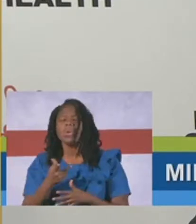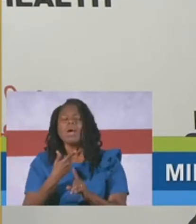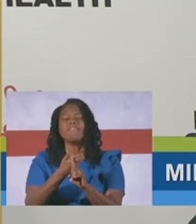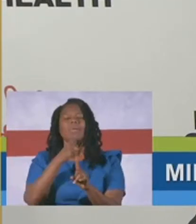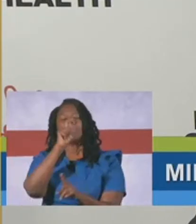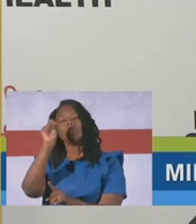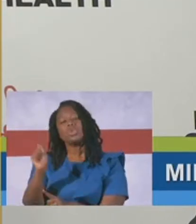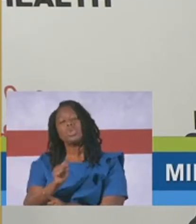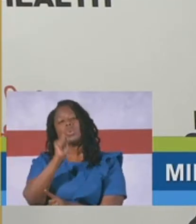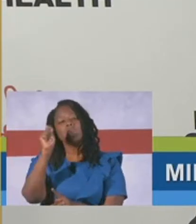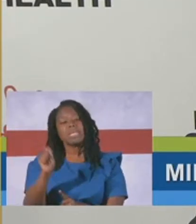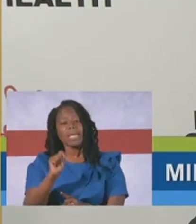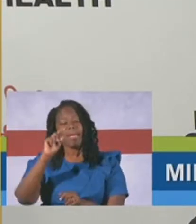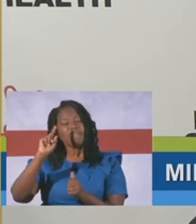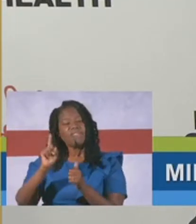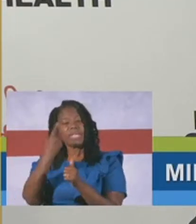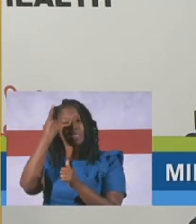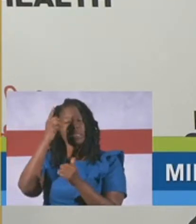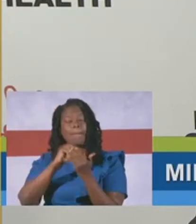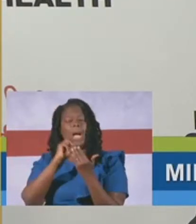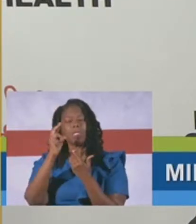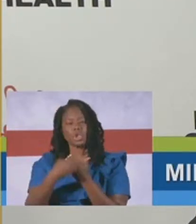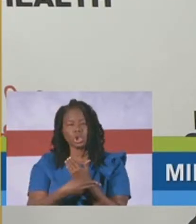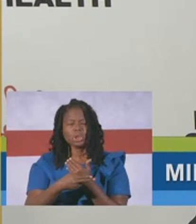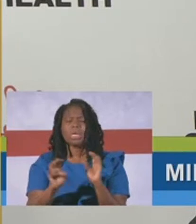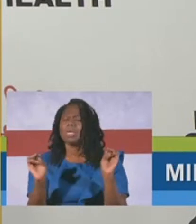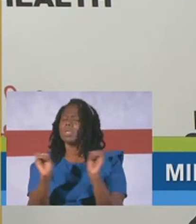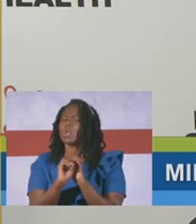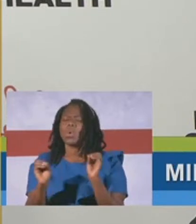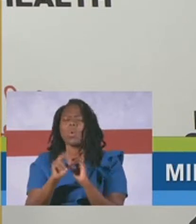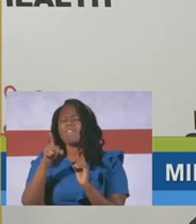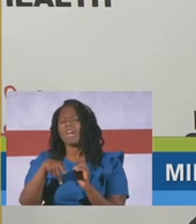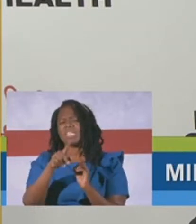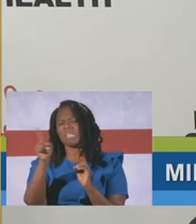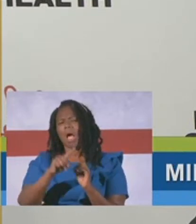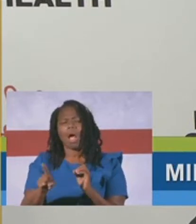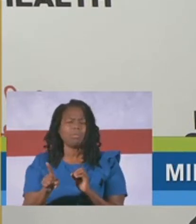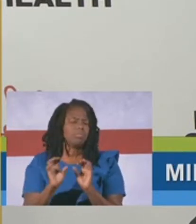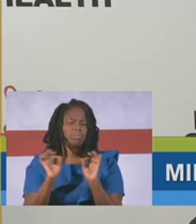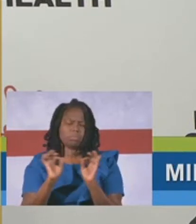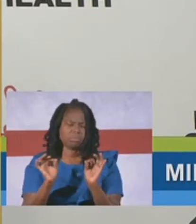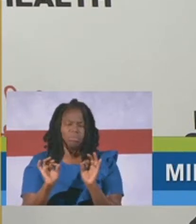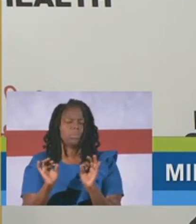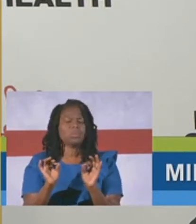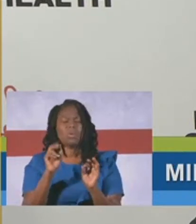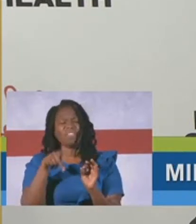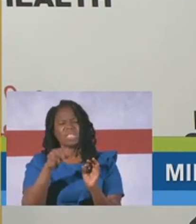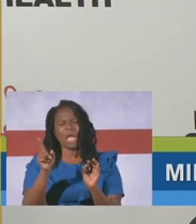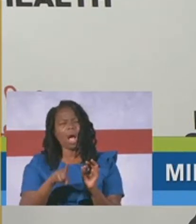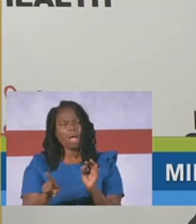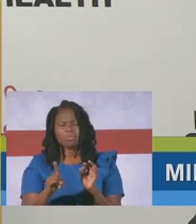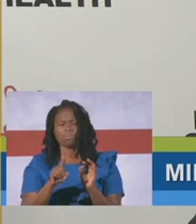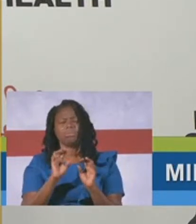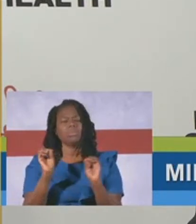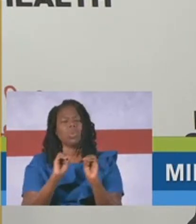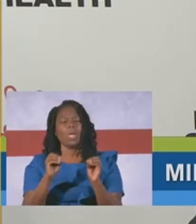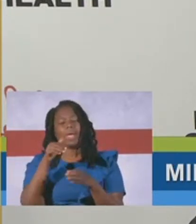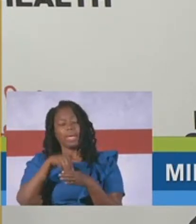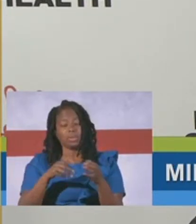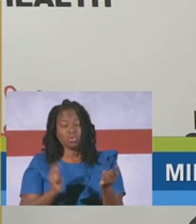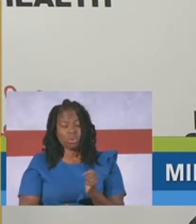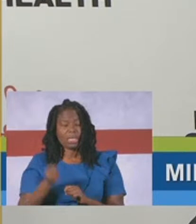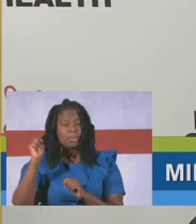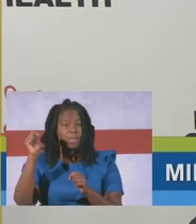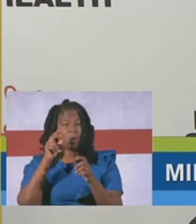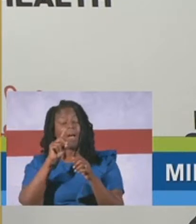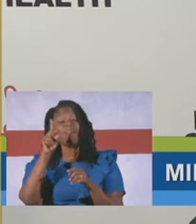Tuesday, the 1st of March, no Pfizer vaccine will be administered anywhere in Trinidad and Tobago just